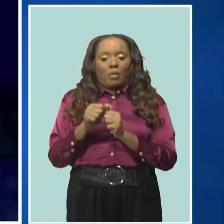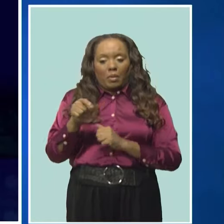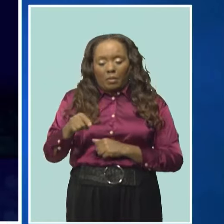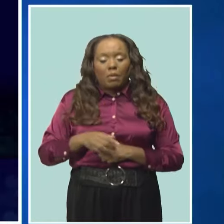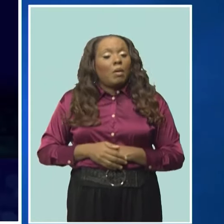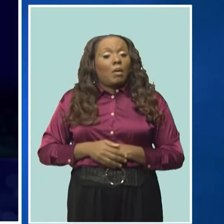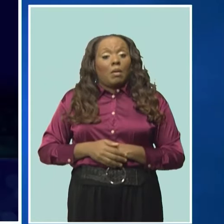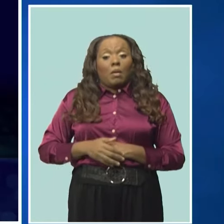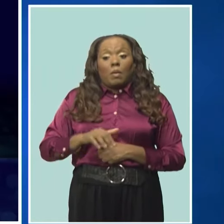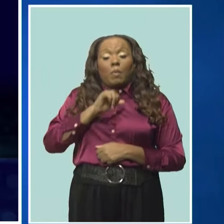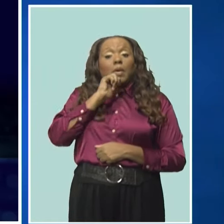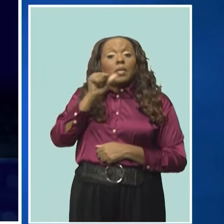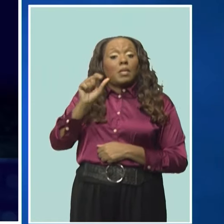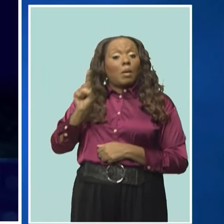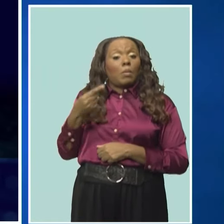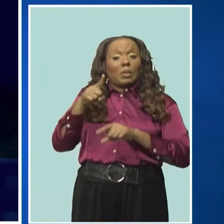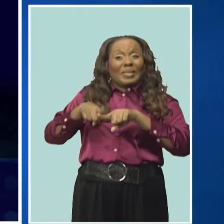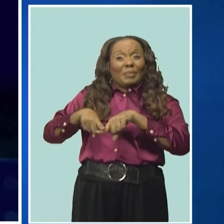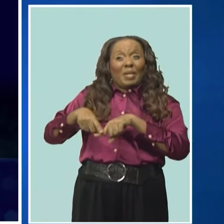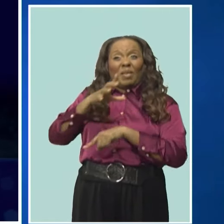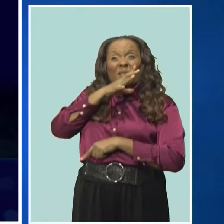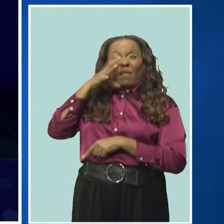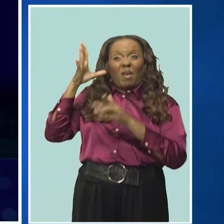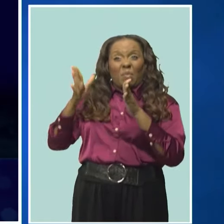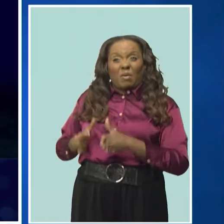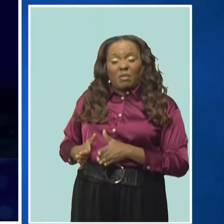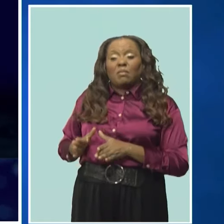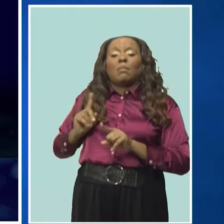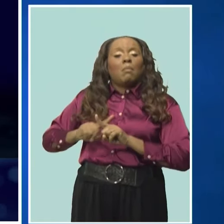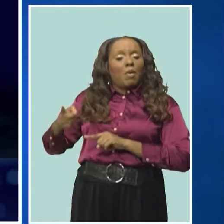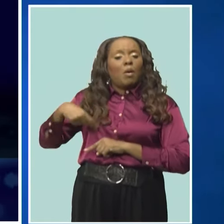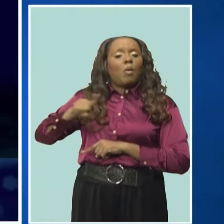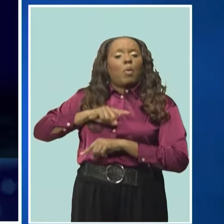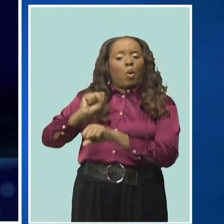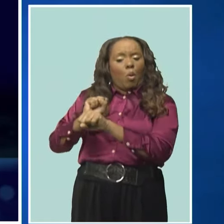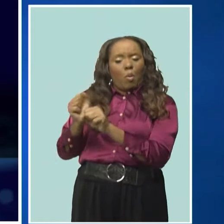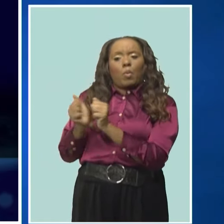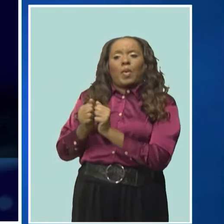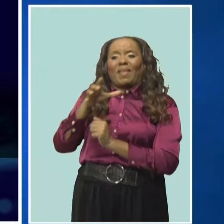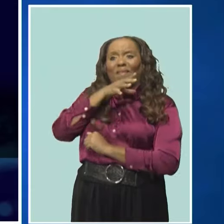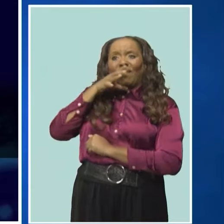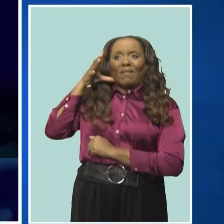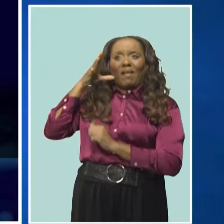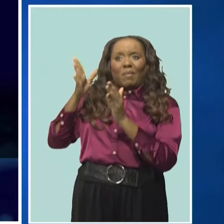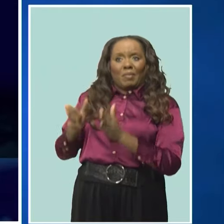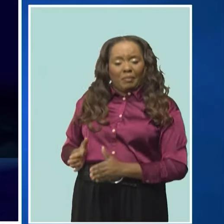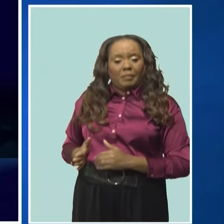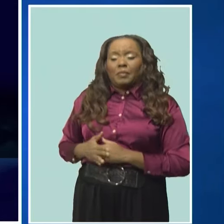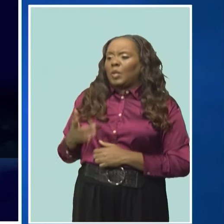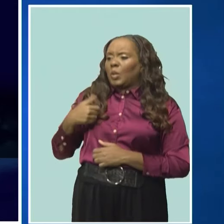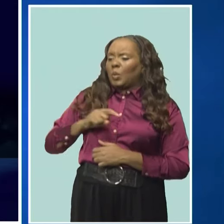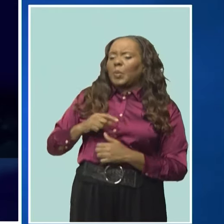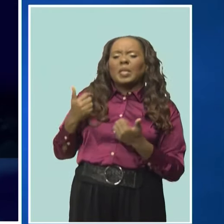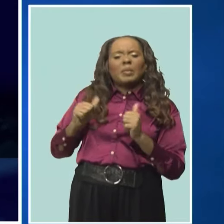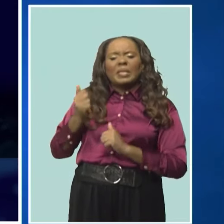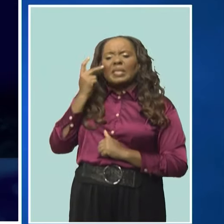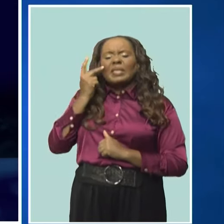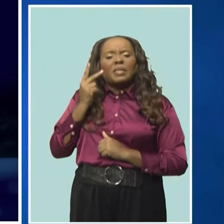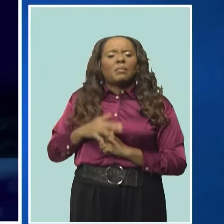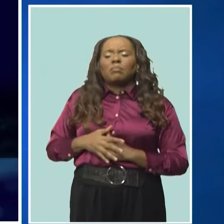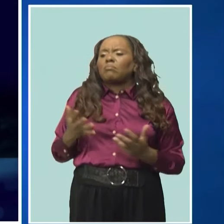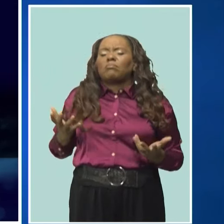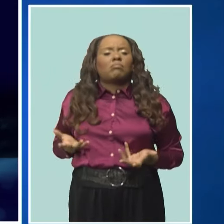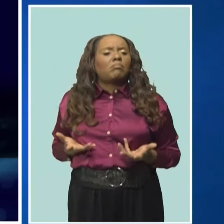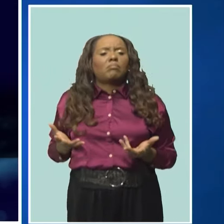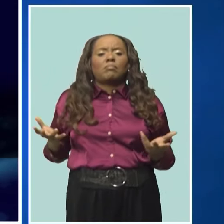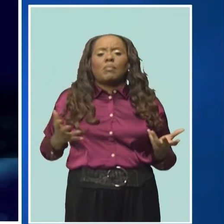call us. We work hand in hand with the farmers. We try to identify the areas of concern, and when I say the areas